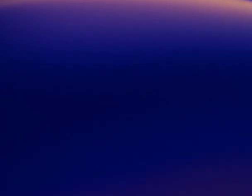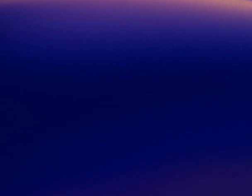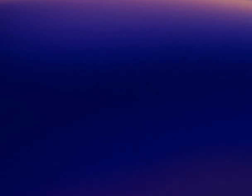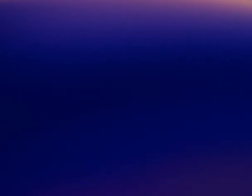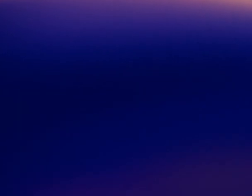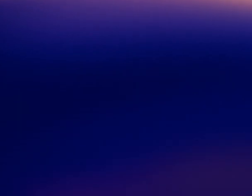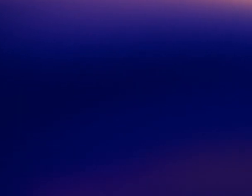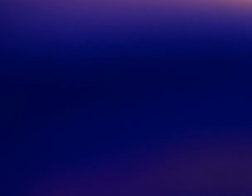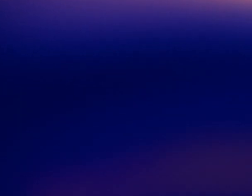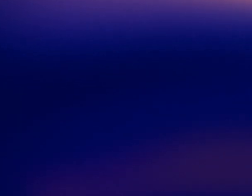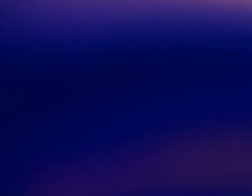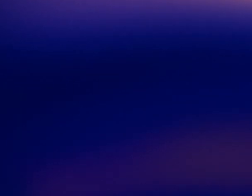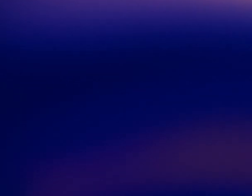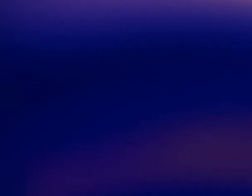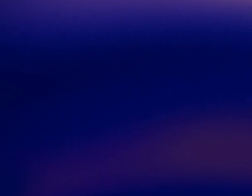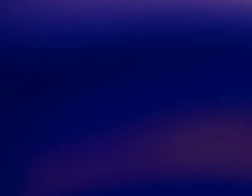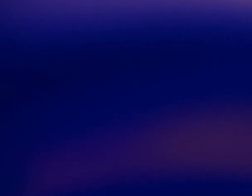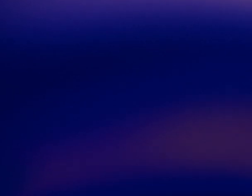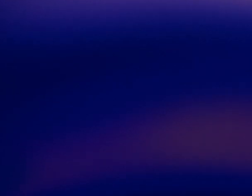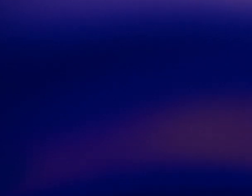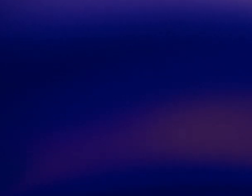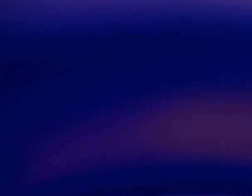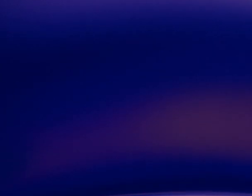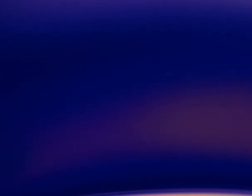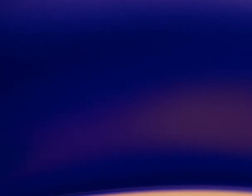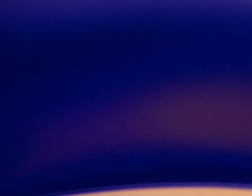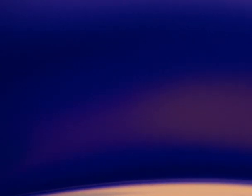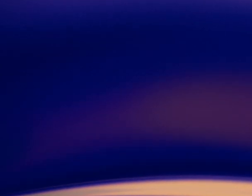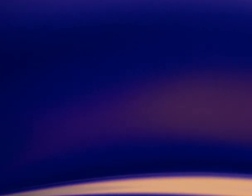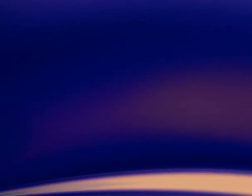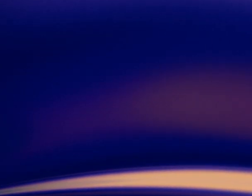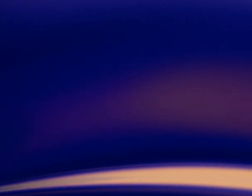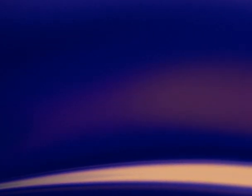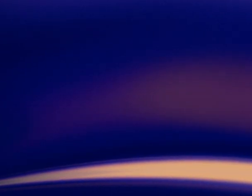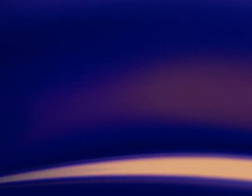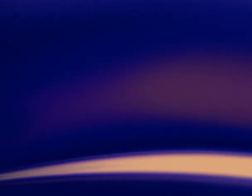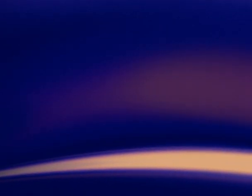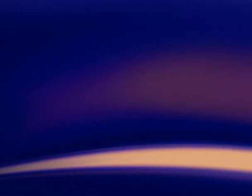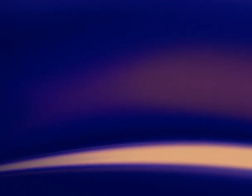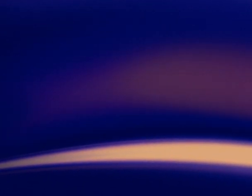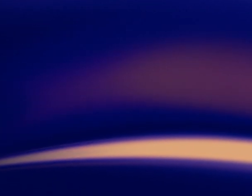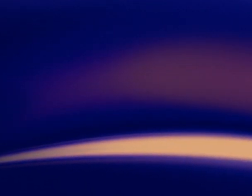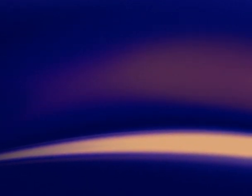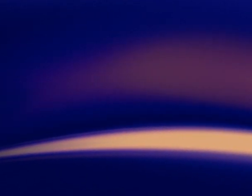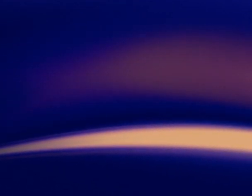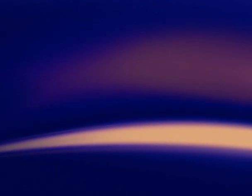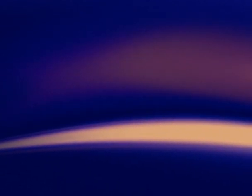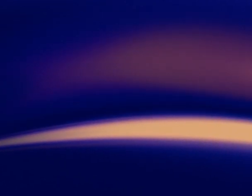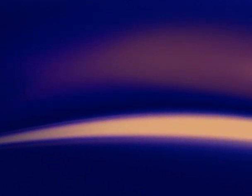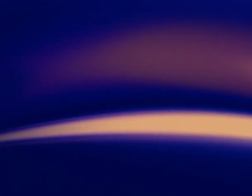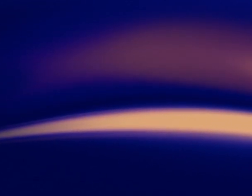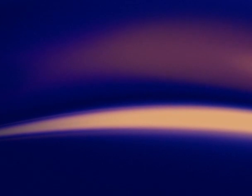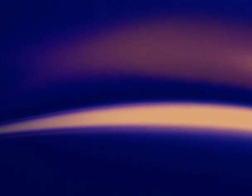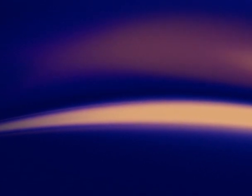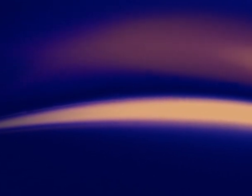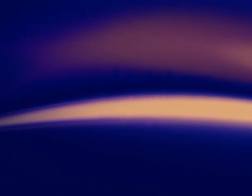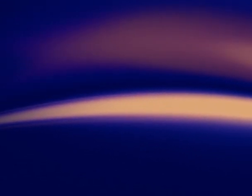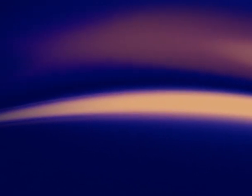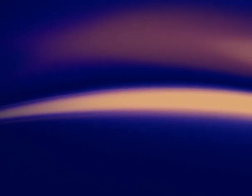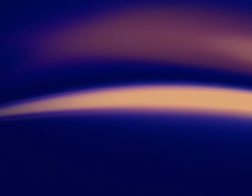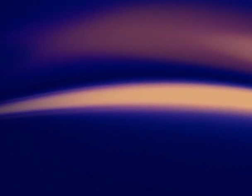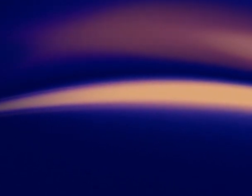but you can sign up for Twitch. And then if you join us live, you can chat on Twitch in real time, right now. He'll talk to you.